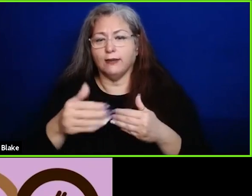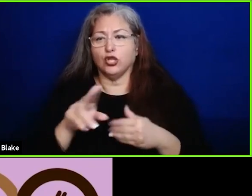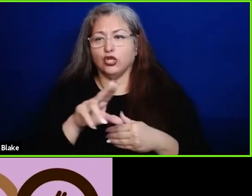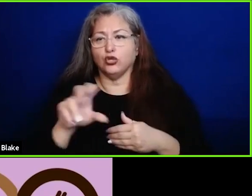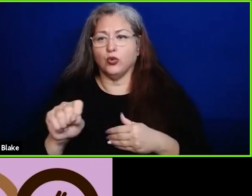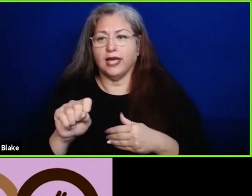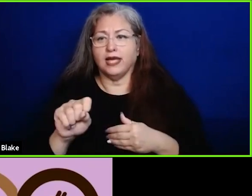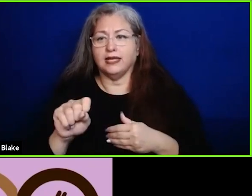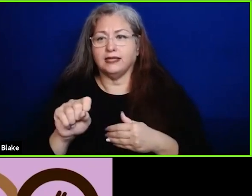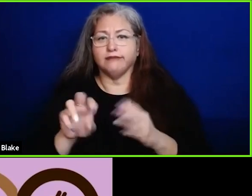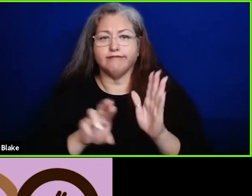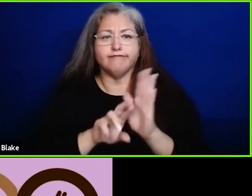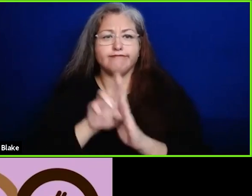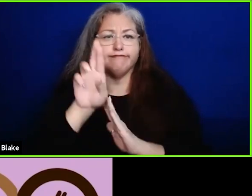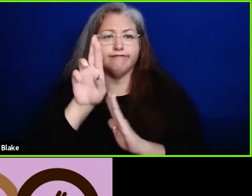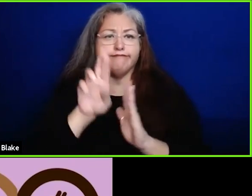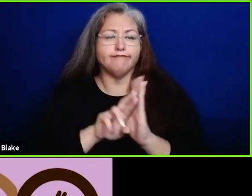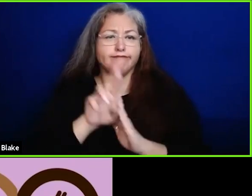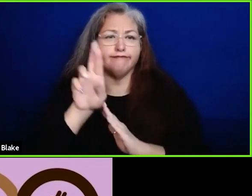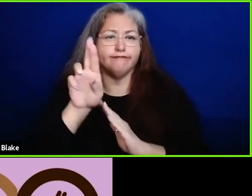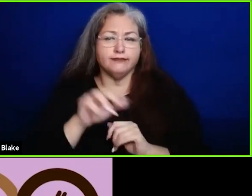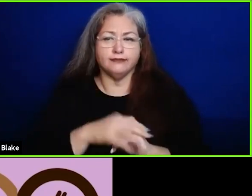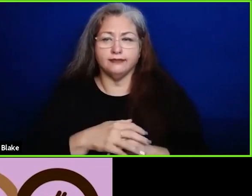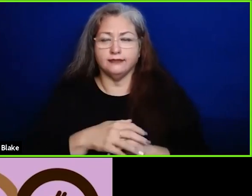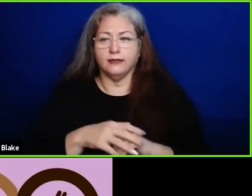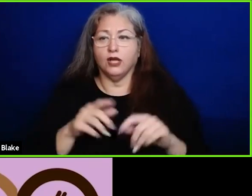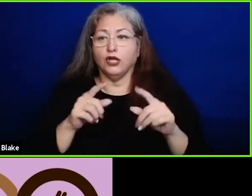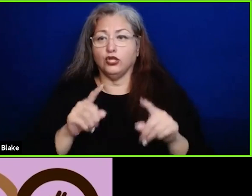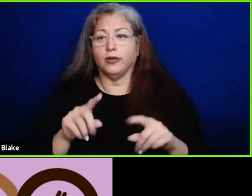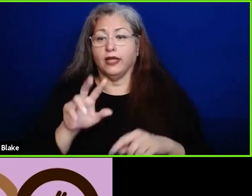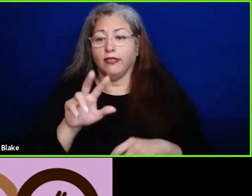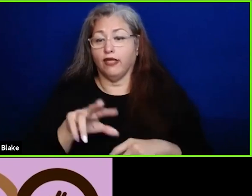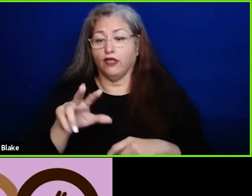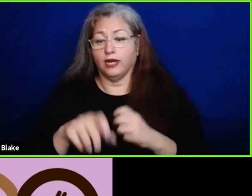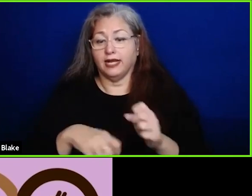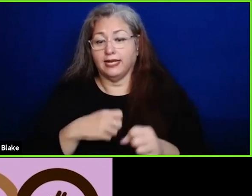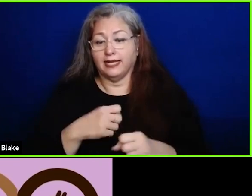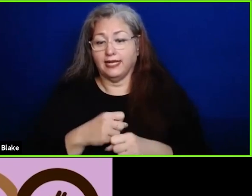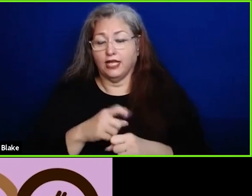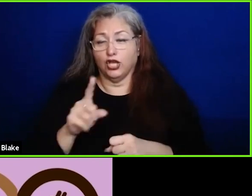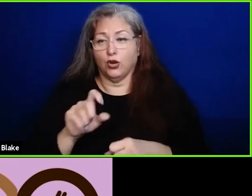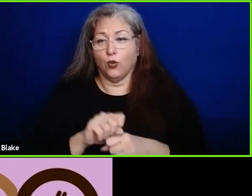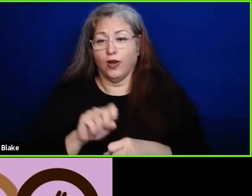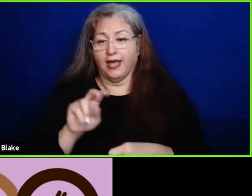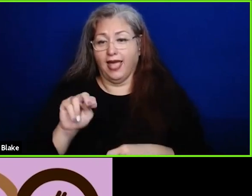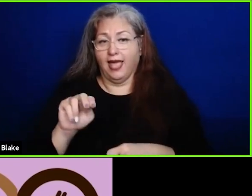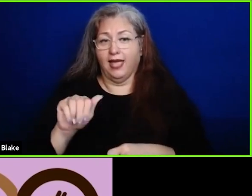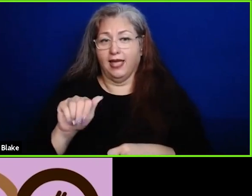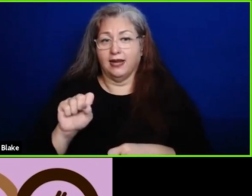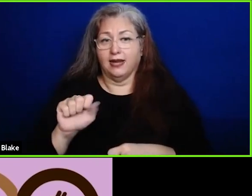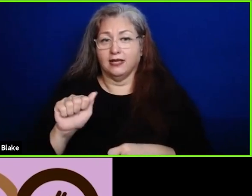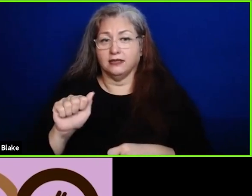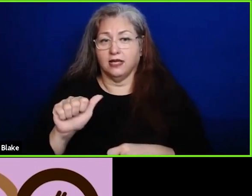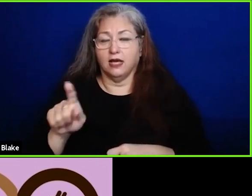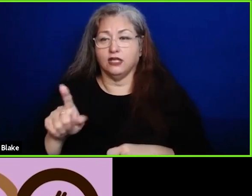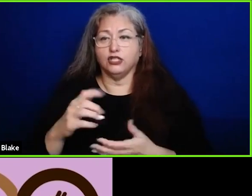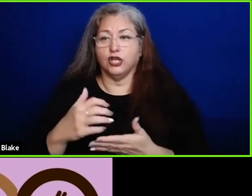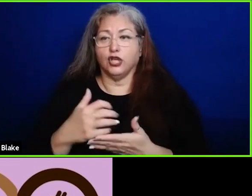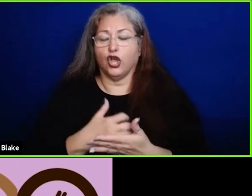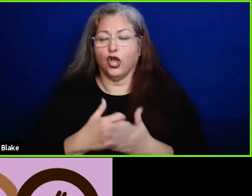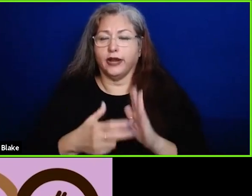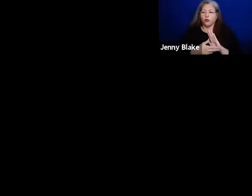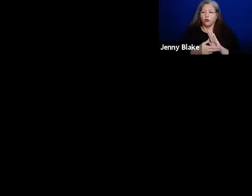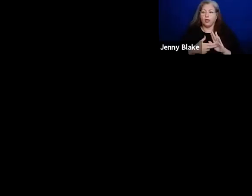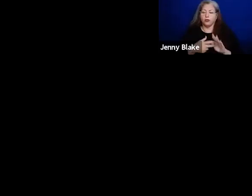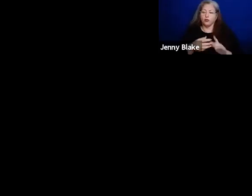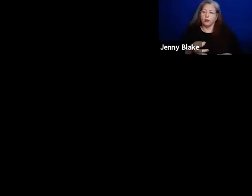crewed space flights. During the 33-year career at NASA, she earned a reputation for